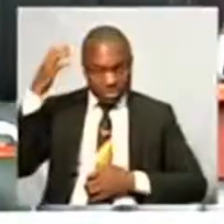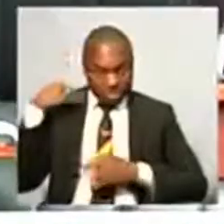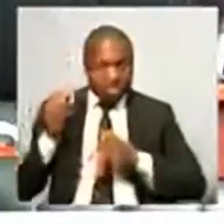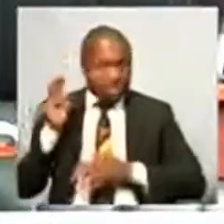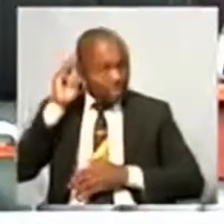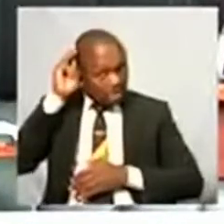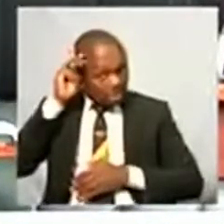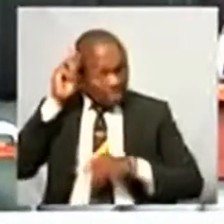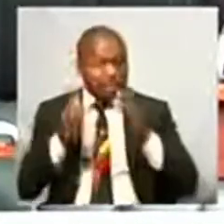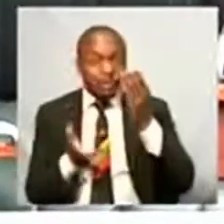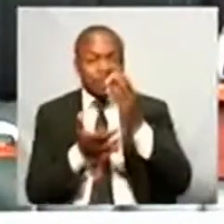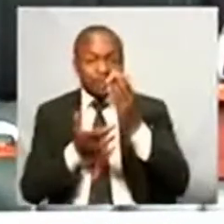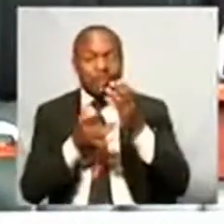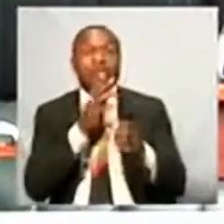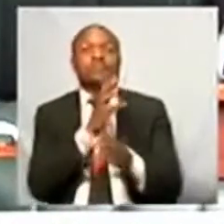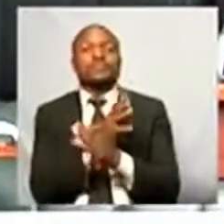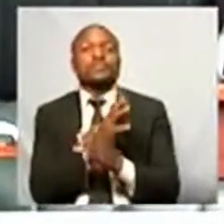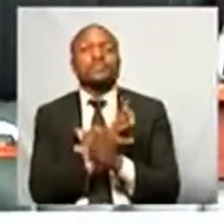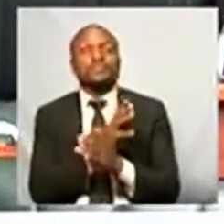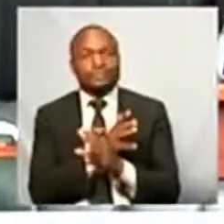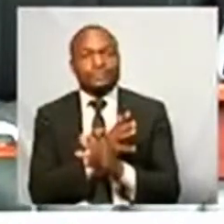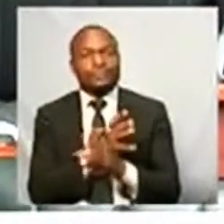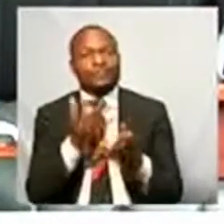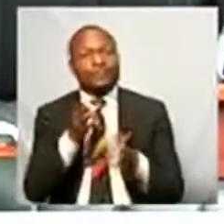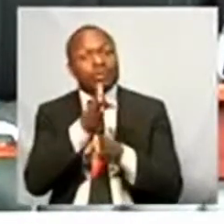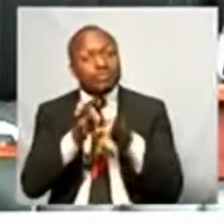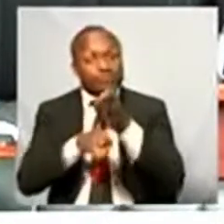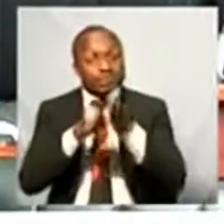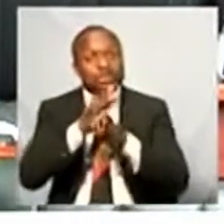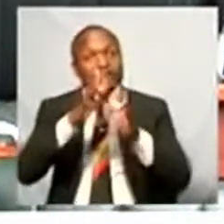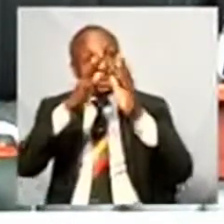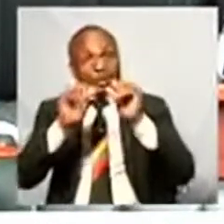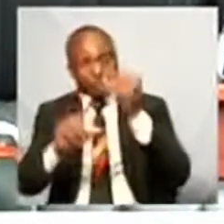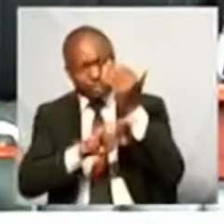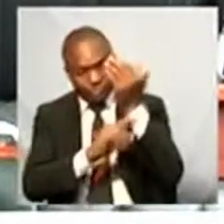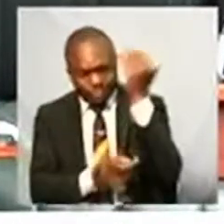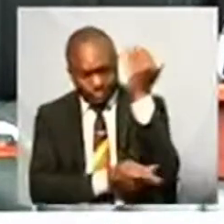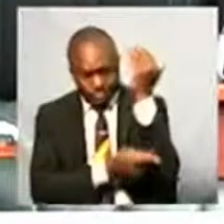Ministries of Technology and Science, Infrastructure, Housing and